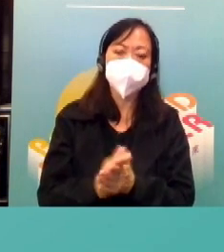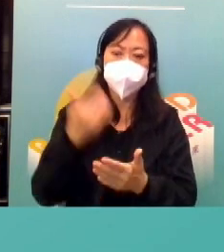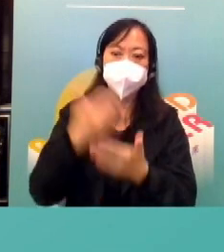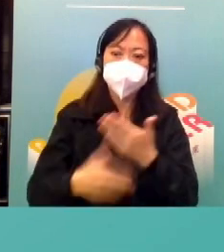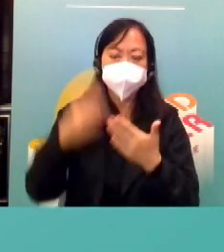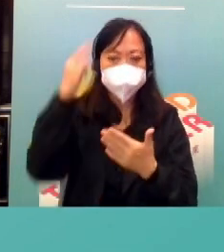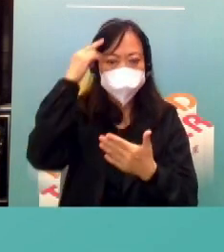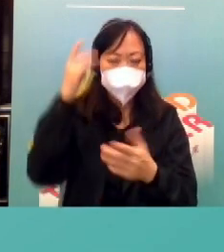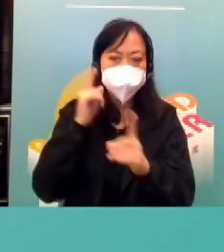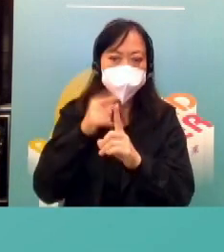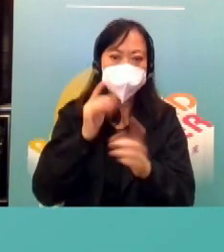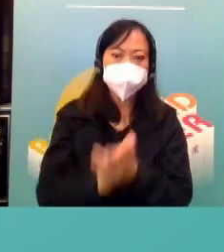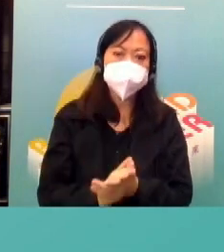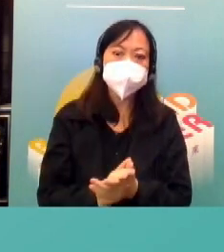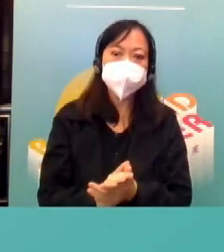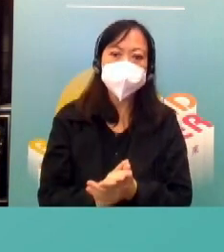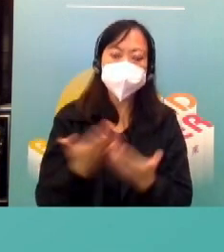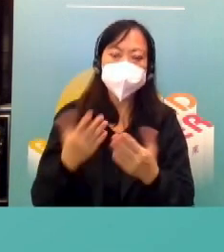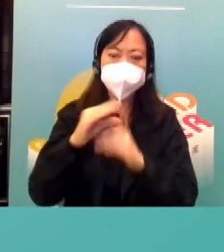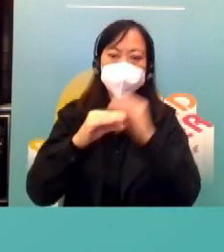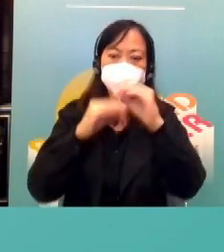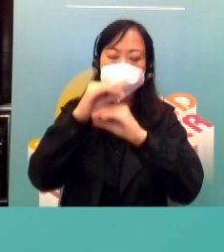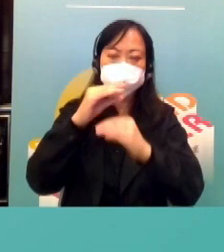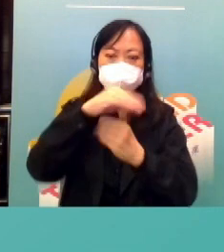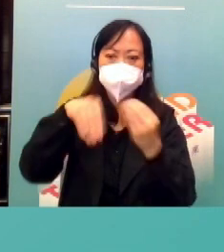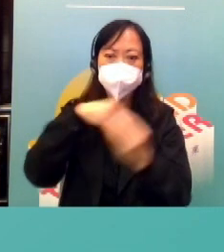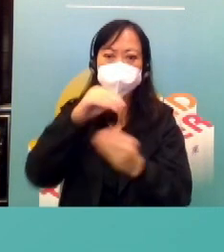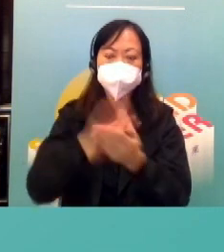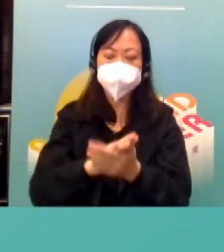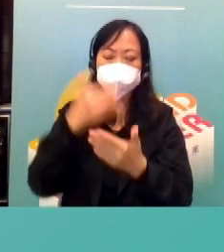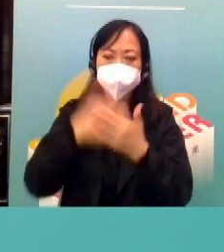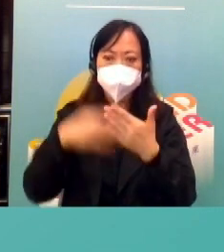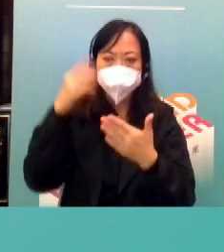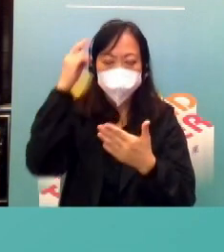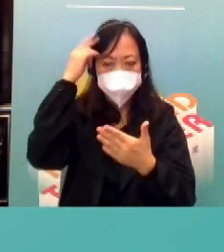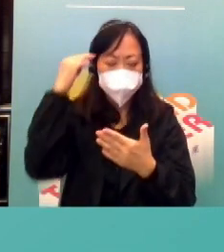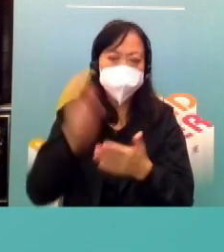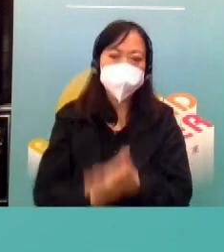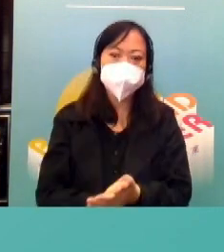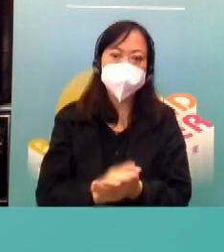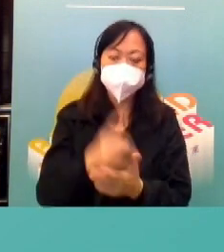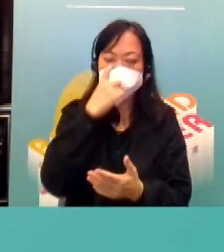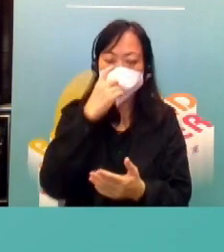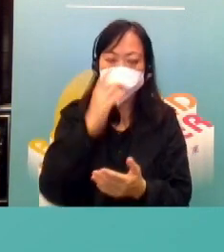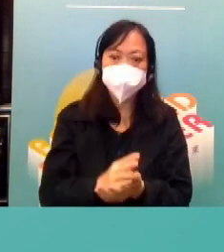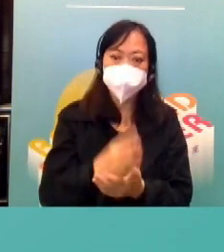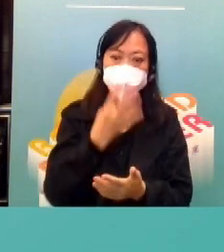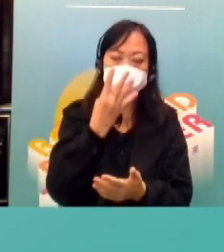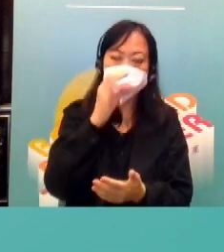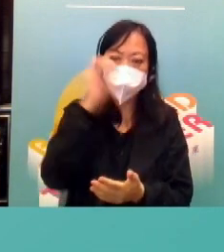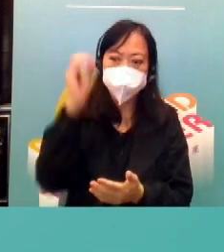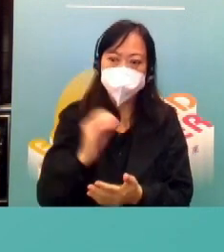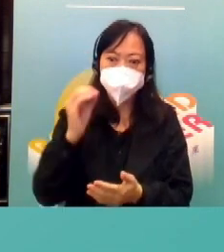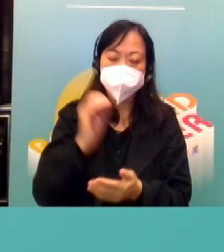built environment. We know that in the UK, 40% of our carbon emissions are related to buildings, and many of our